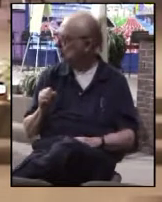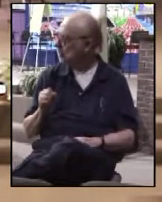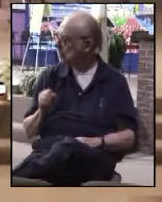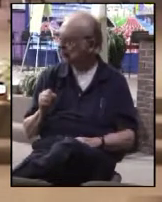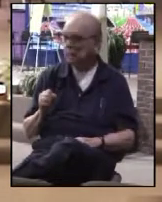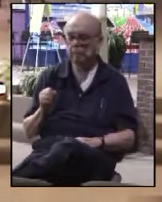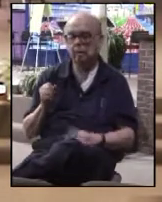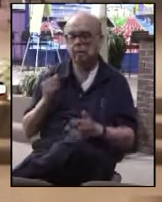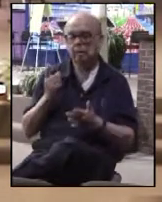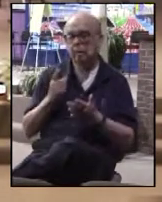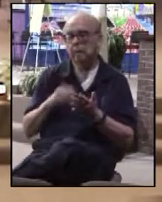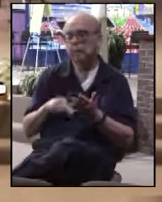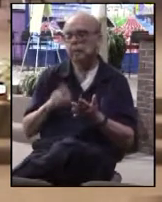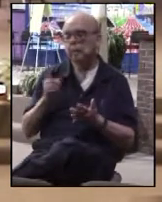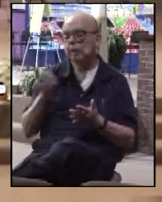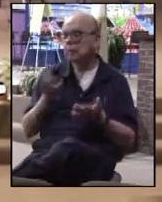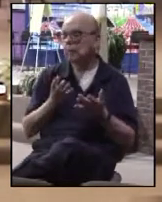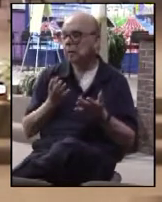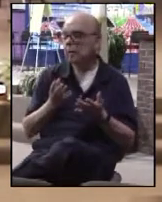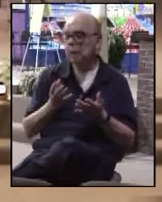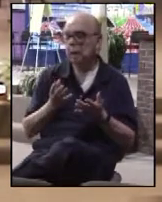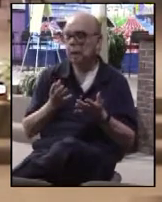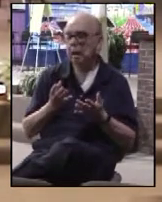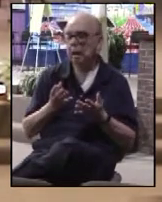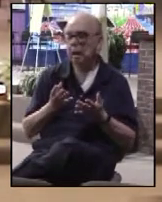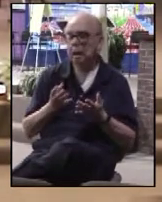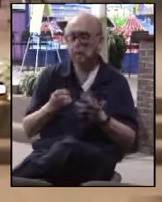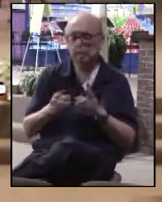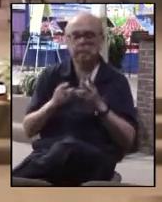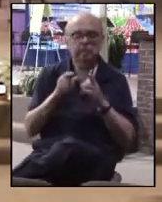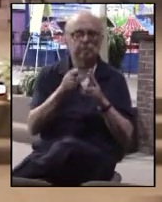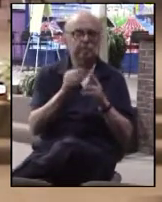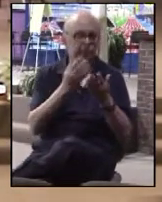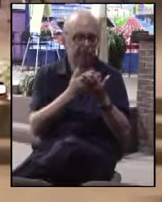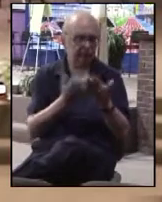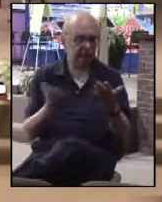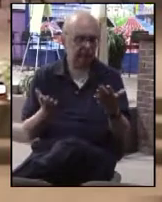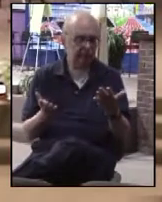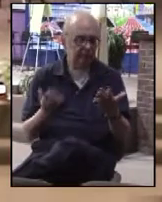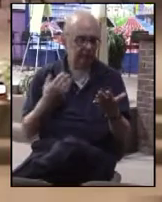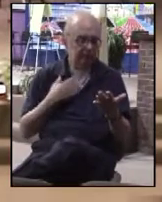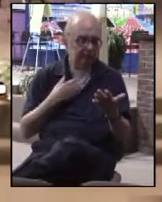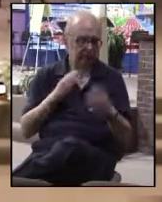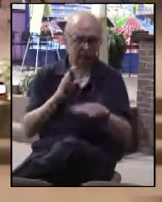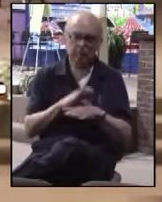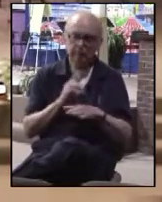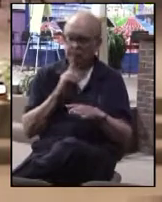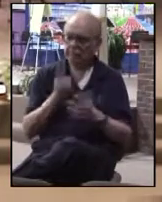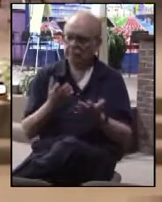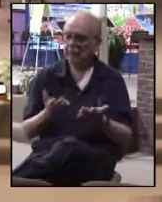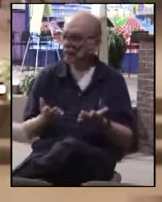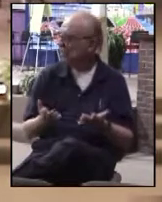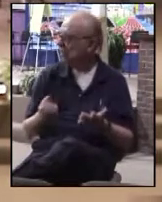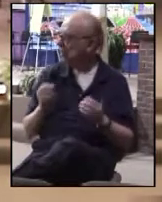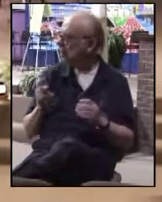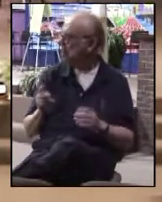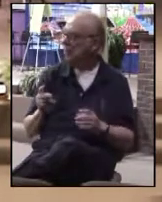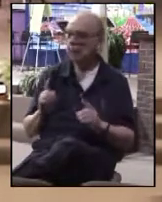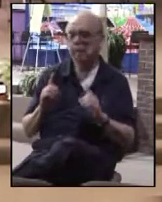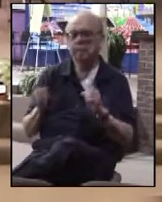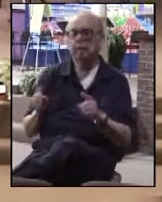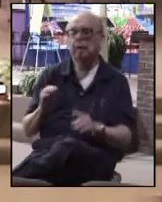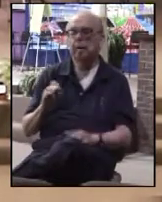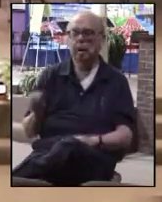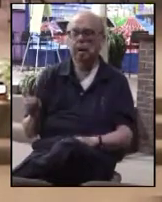for what you want and pick and choose from and so this is what my church is okay I go to